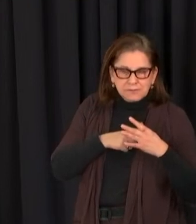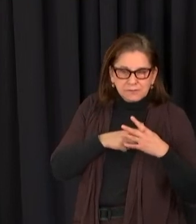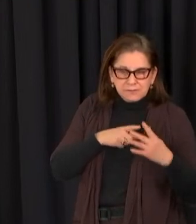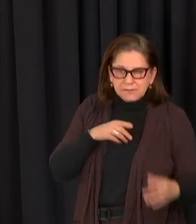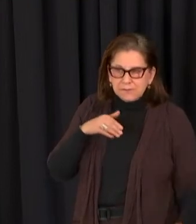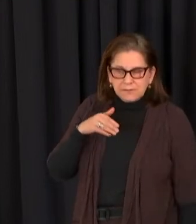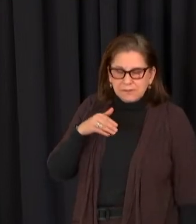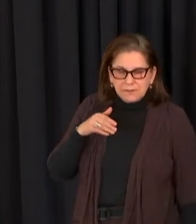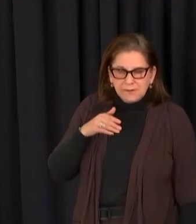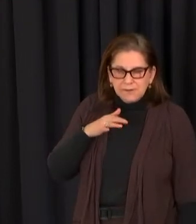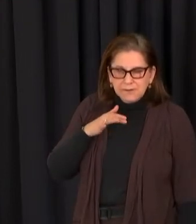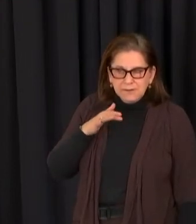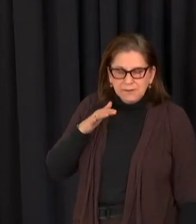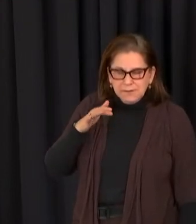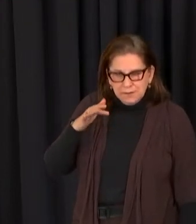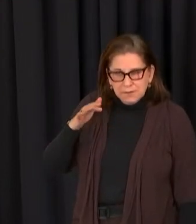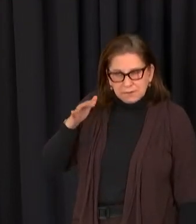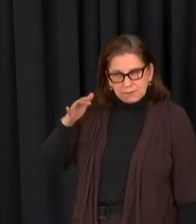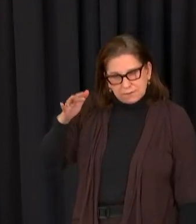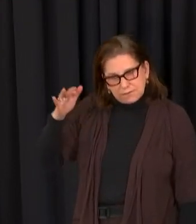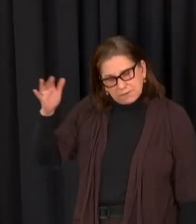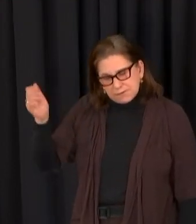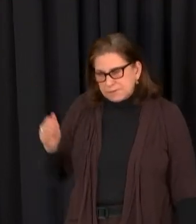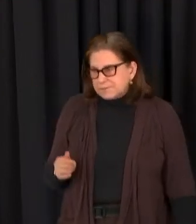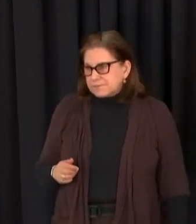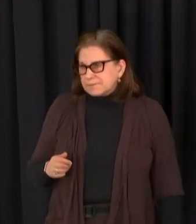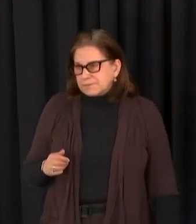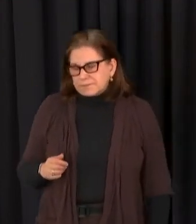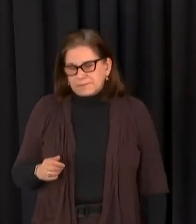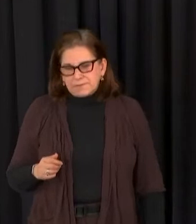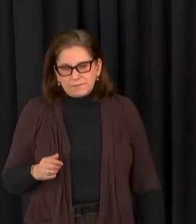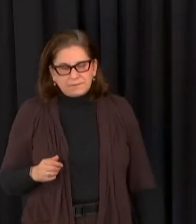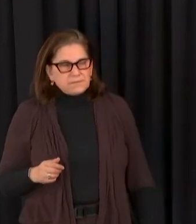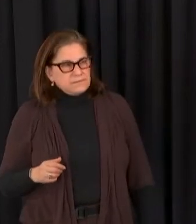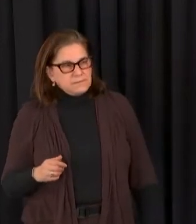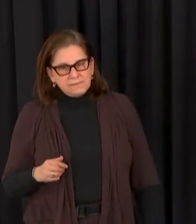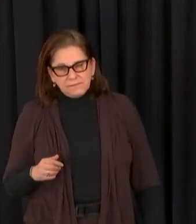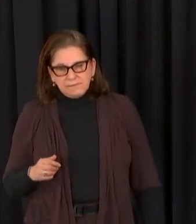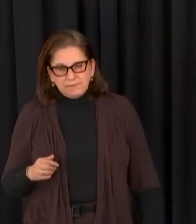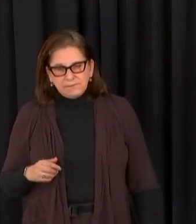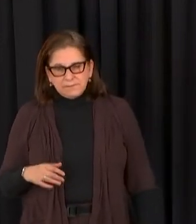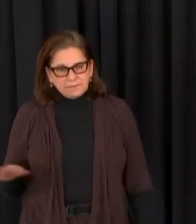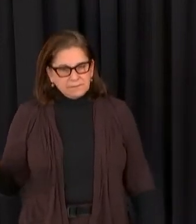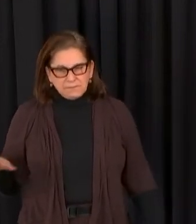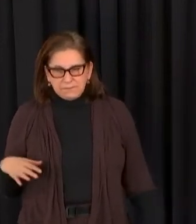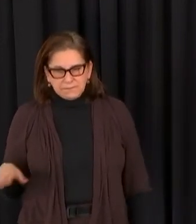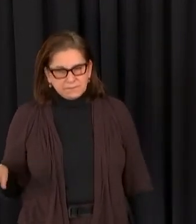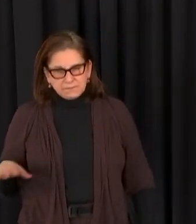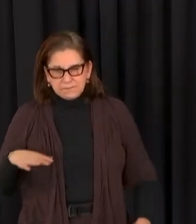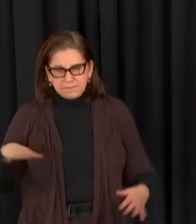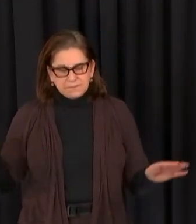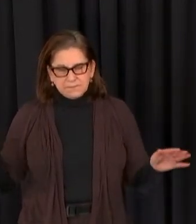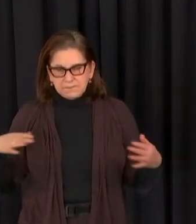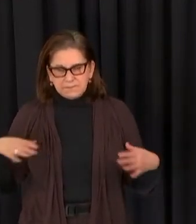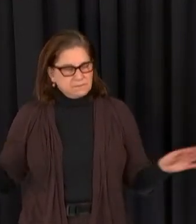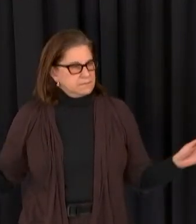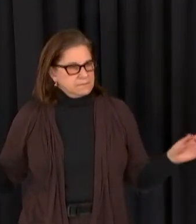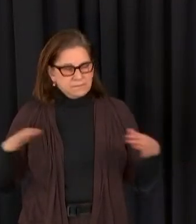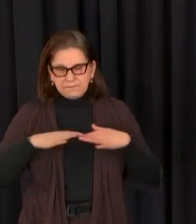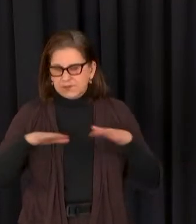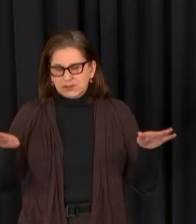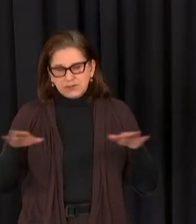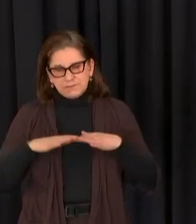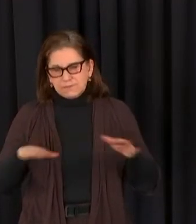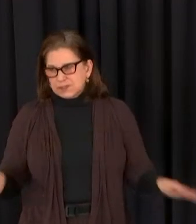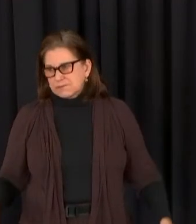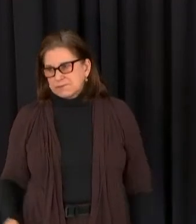but the proportion of those that are sequenced is increasing. Okay, last question. So my understanding is